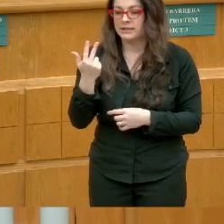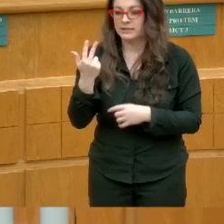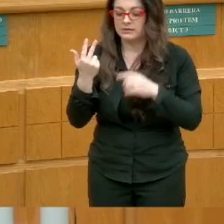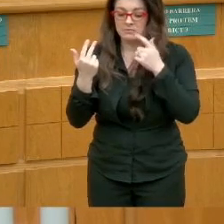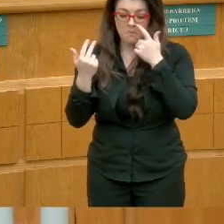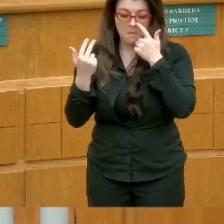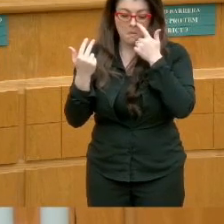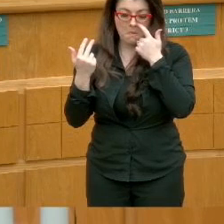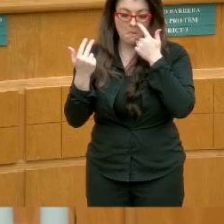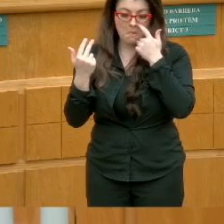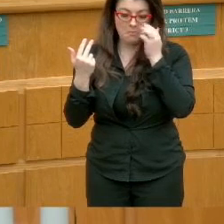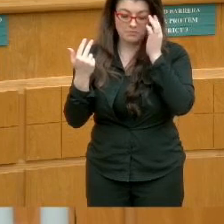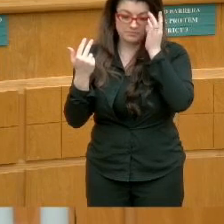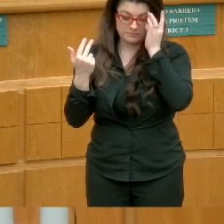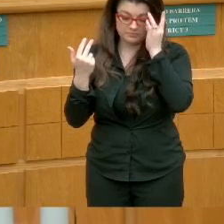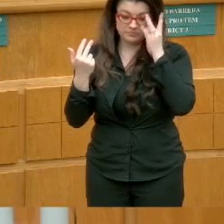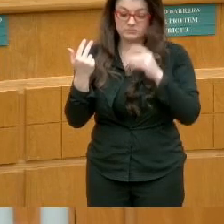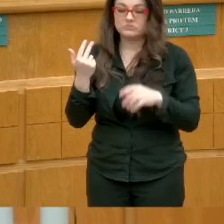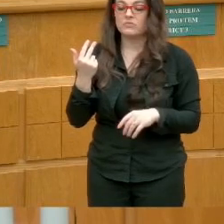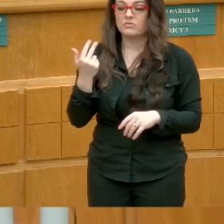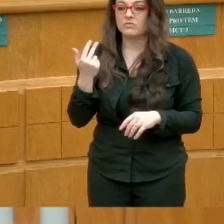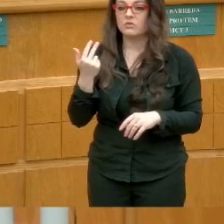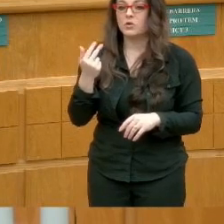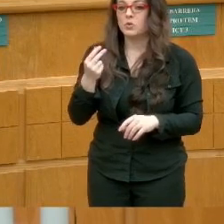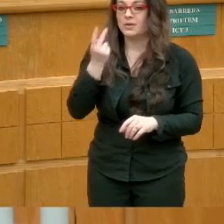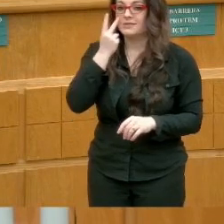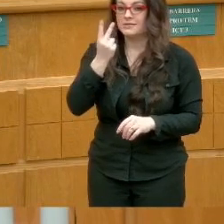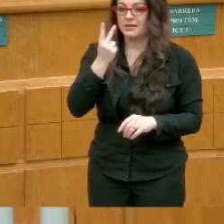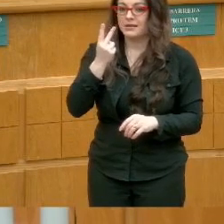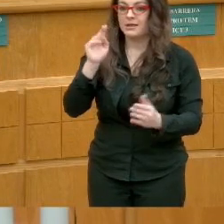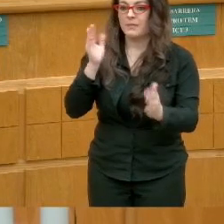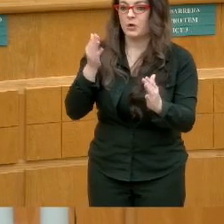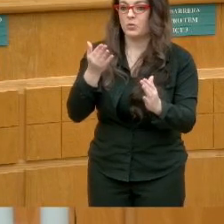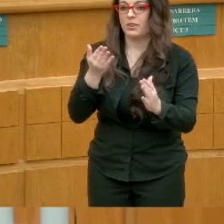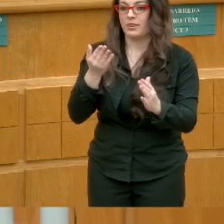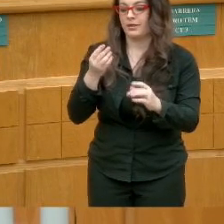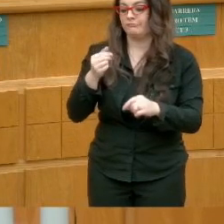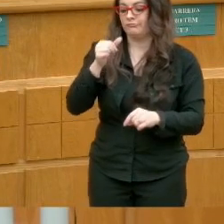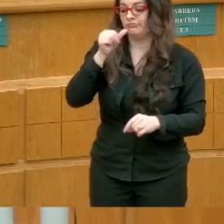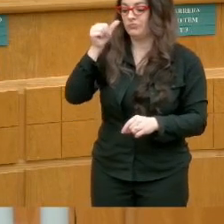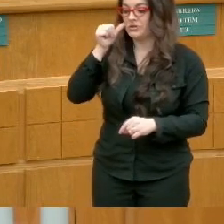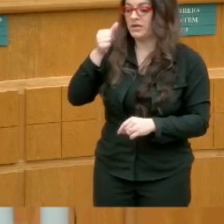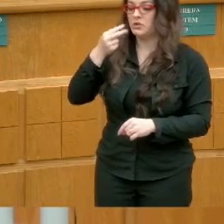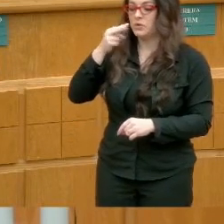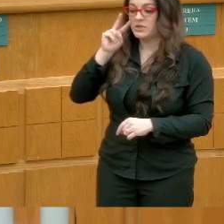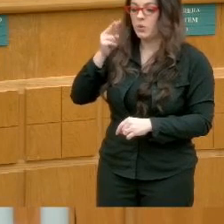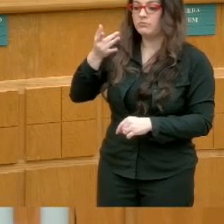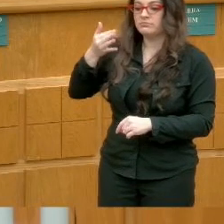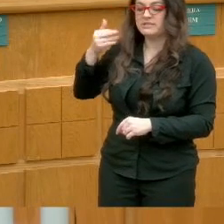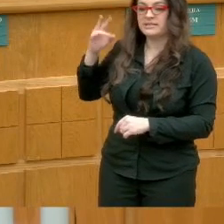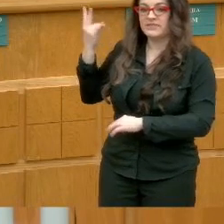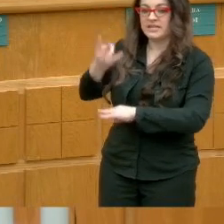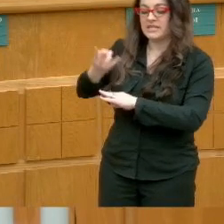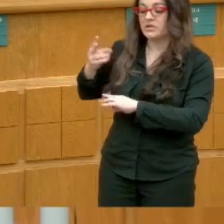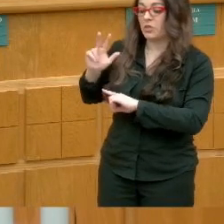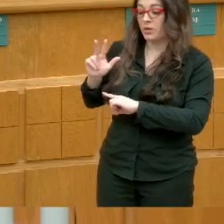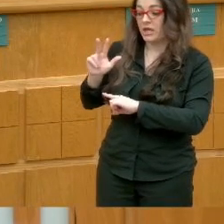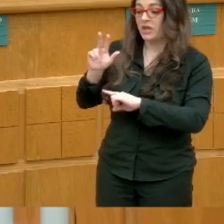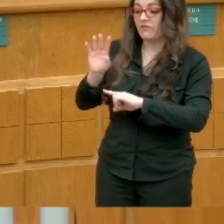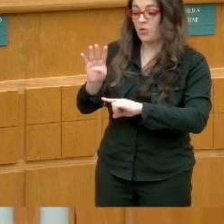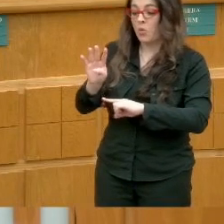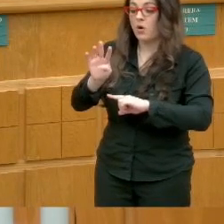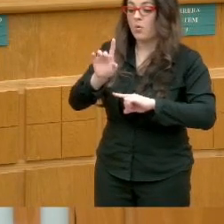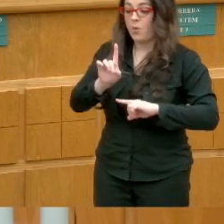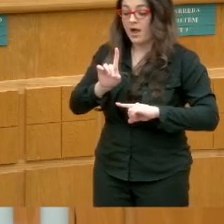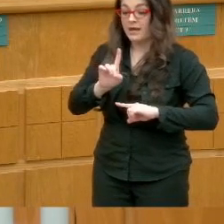about today. You can see going back 7 days, we had 3, 4, 1, 0 on Sunday, but a